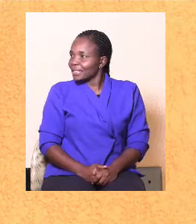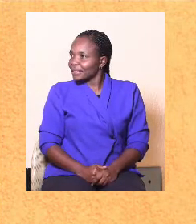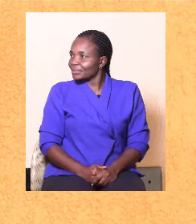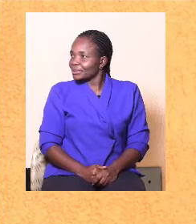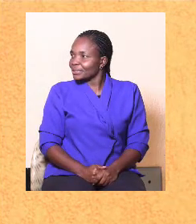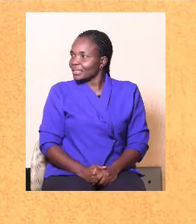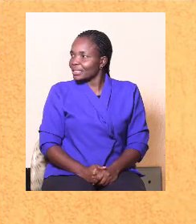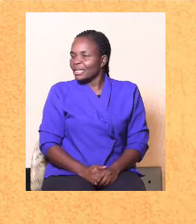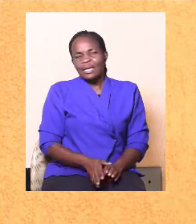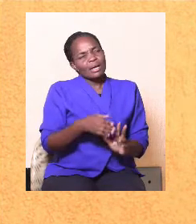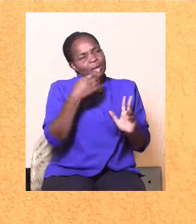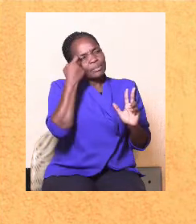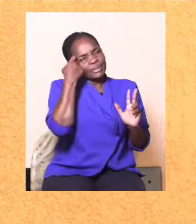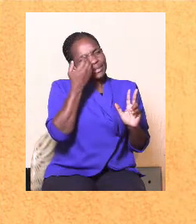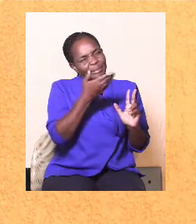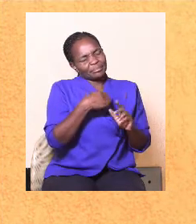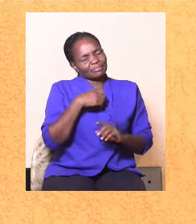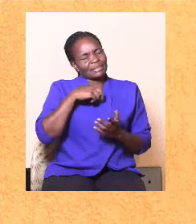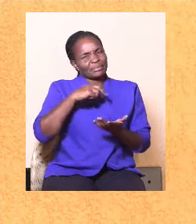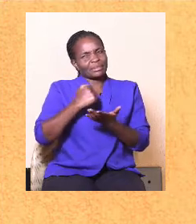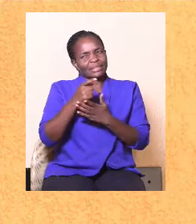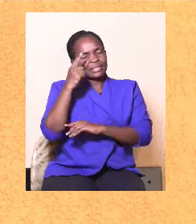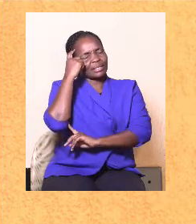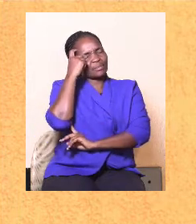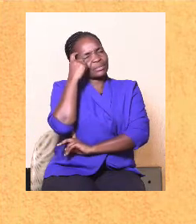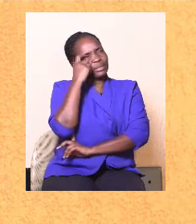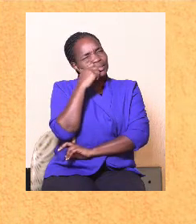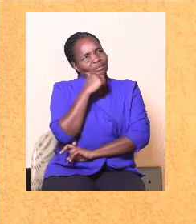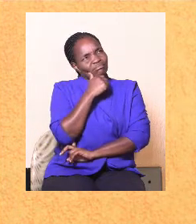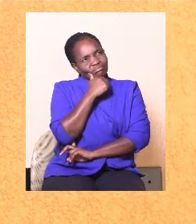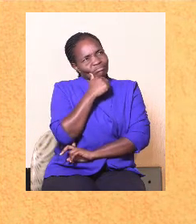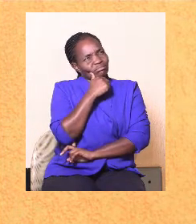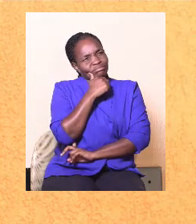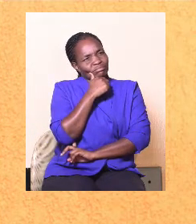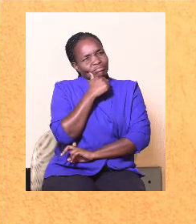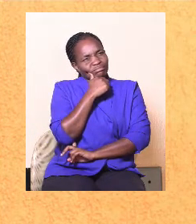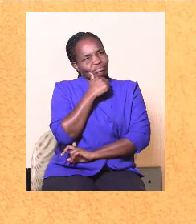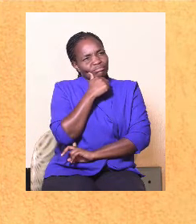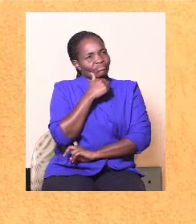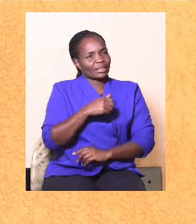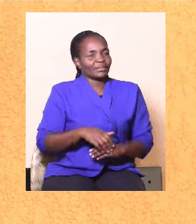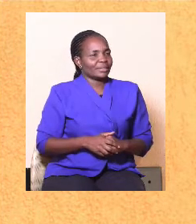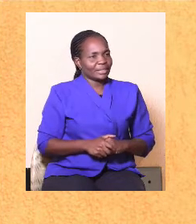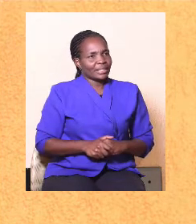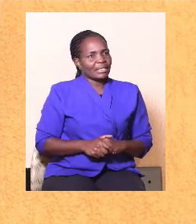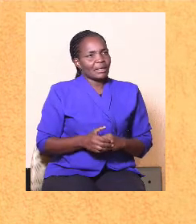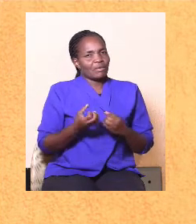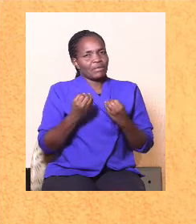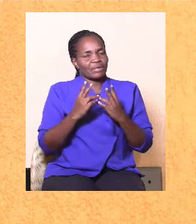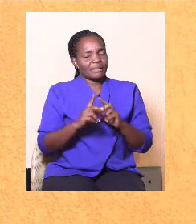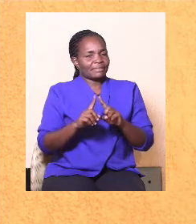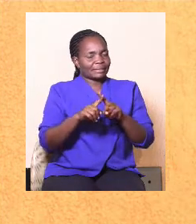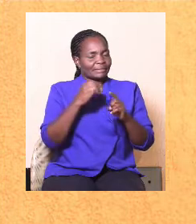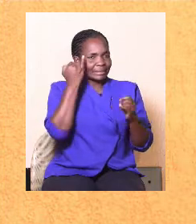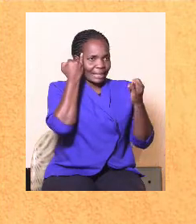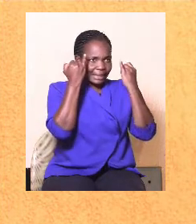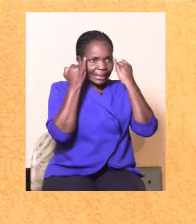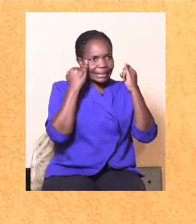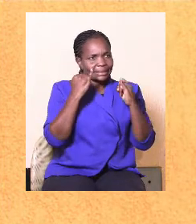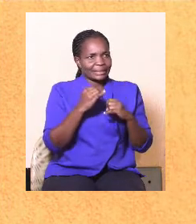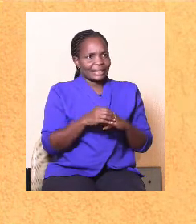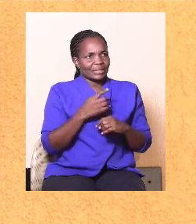Honourable Minister, I was just wondering, for a number of times now, there have been suggestions why